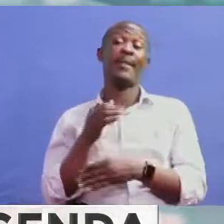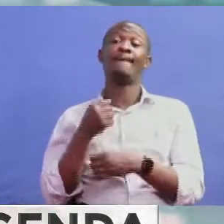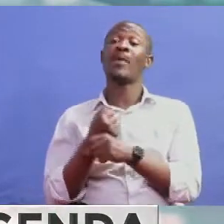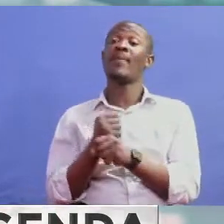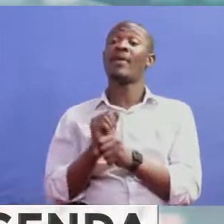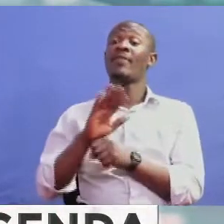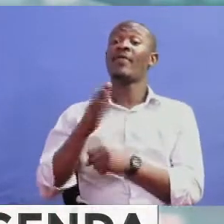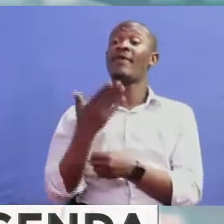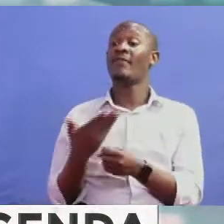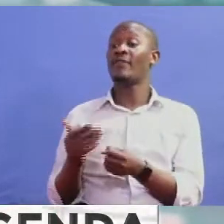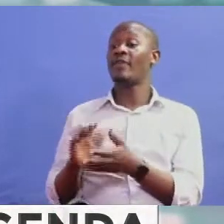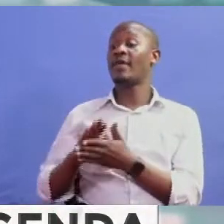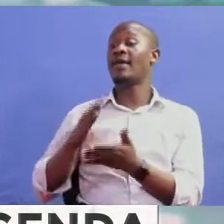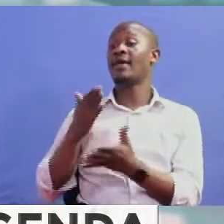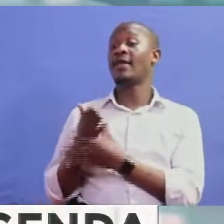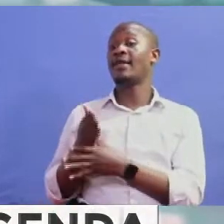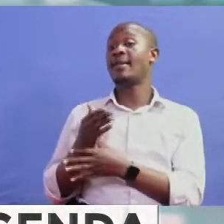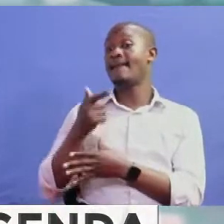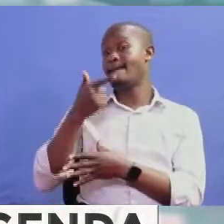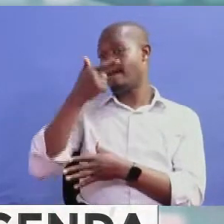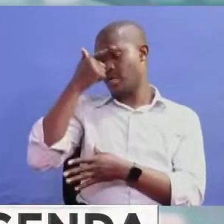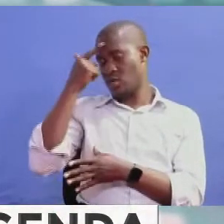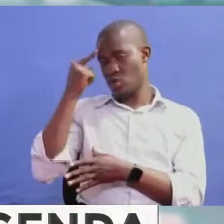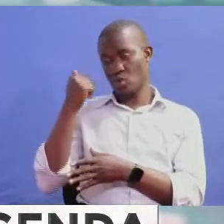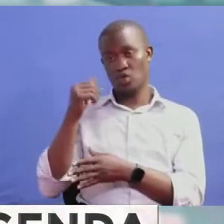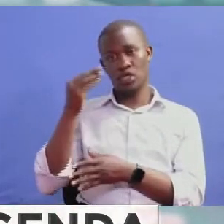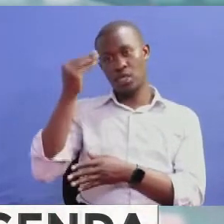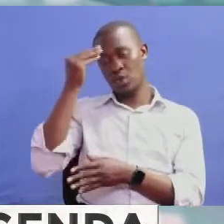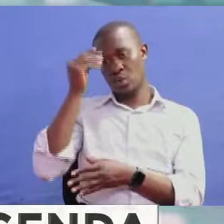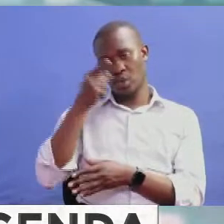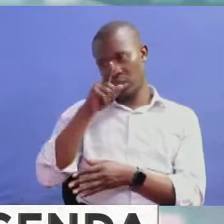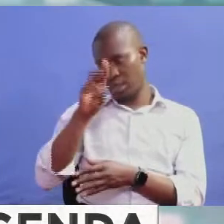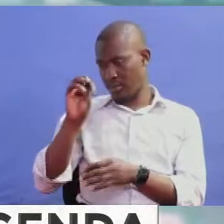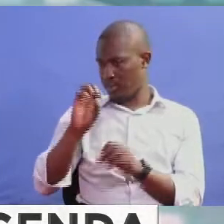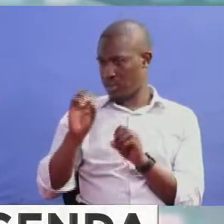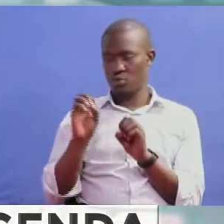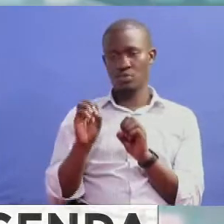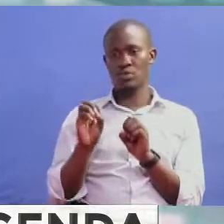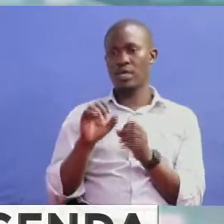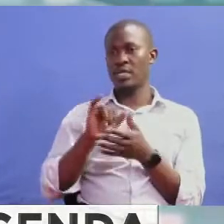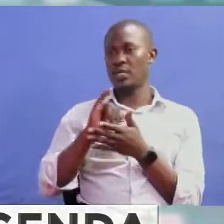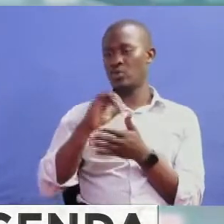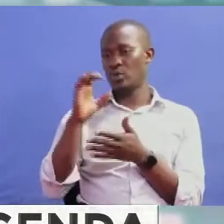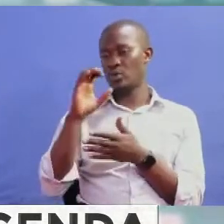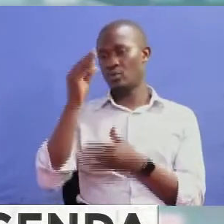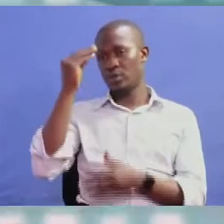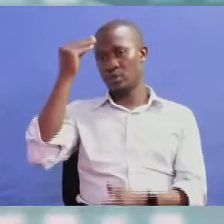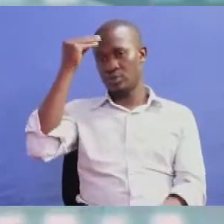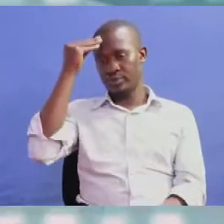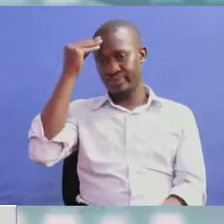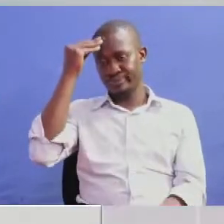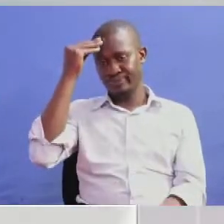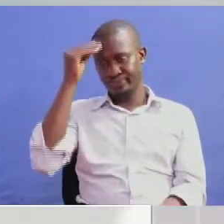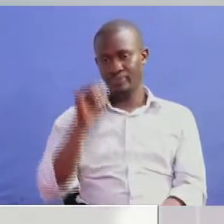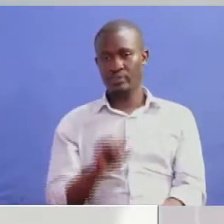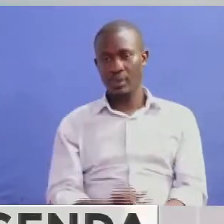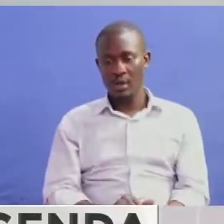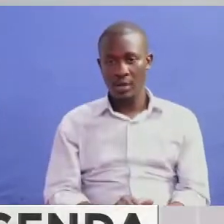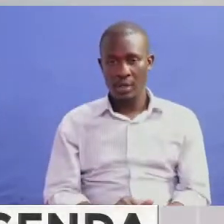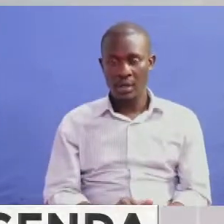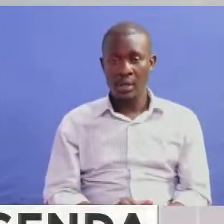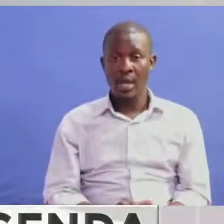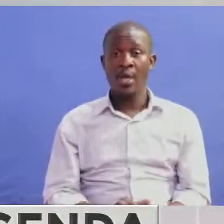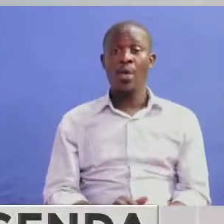right because you've not educated them. And this is why we bring the aspect of customer education. Yes. Now, we are in